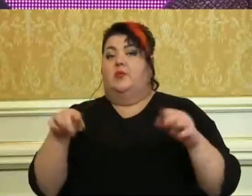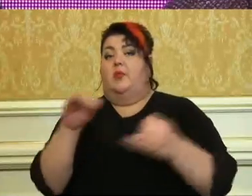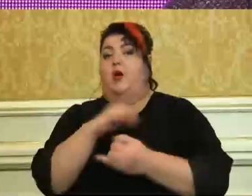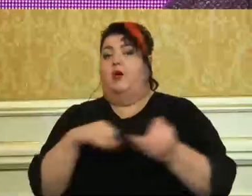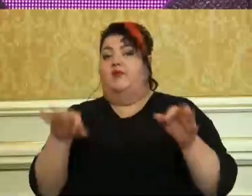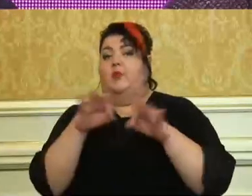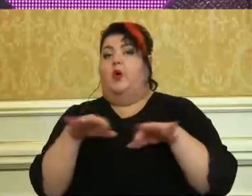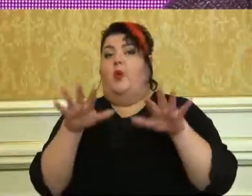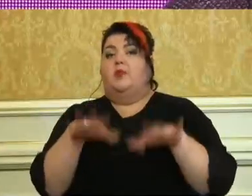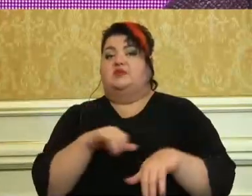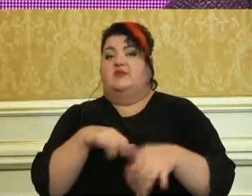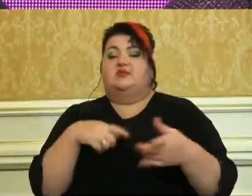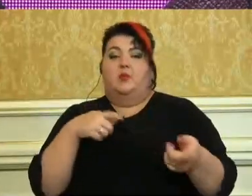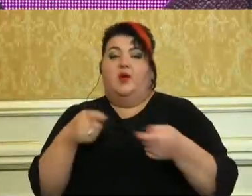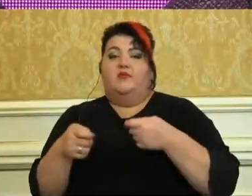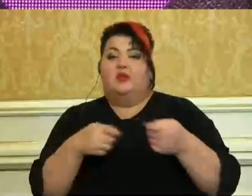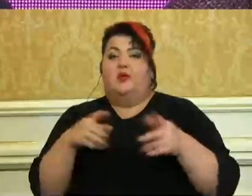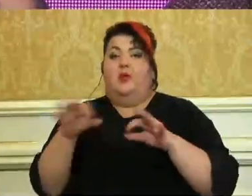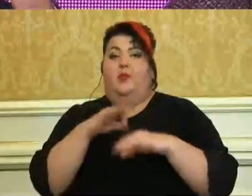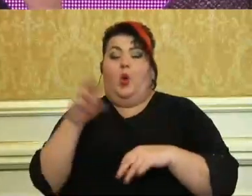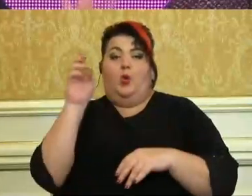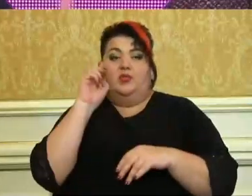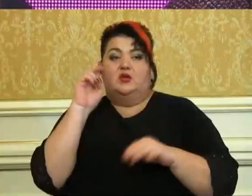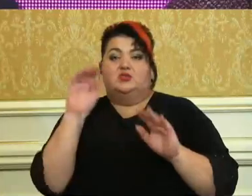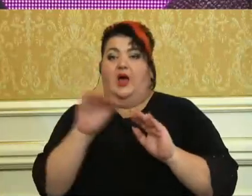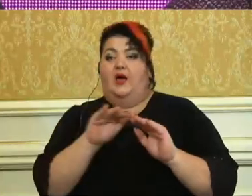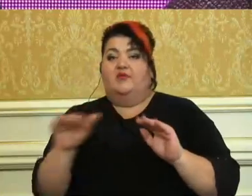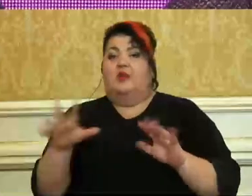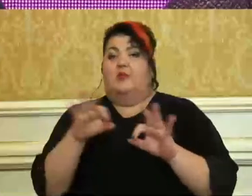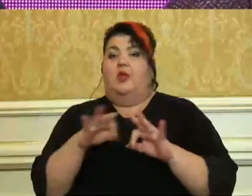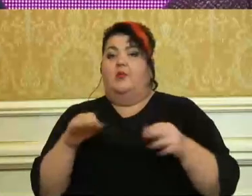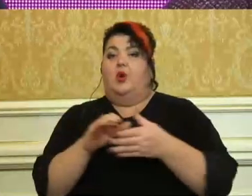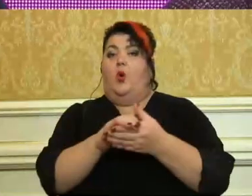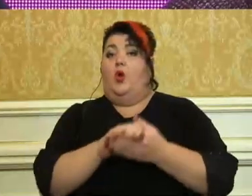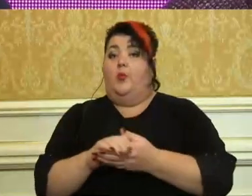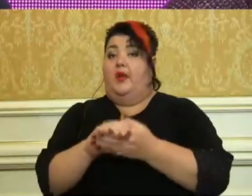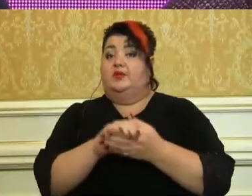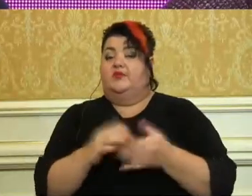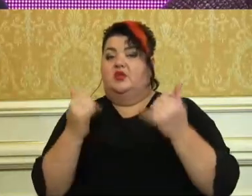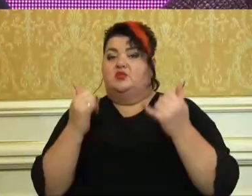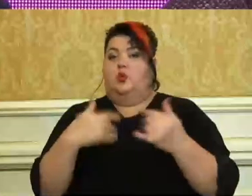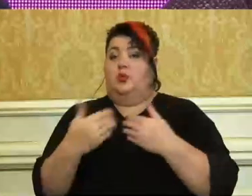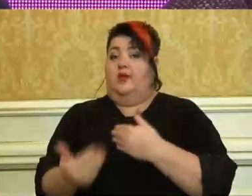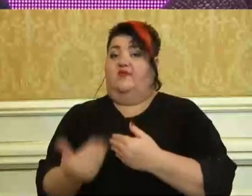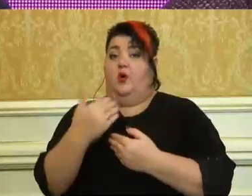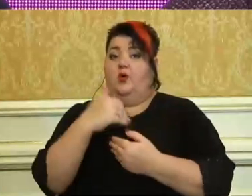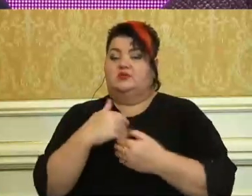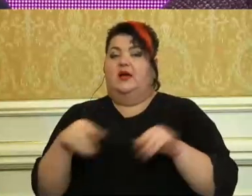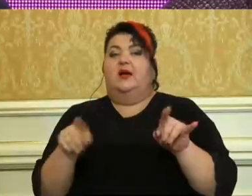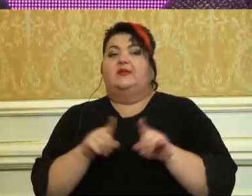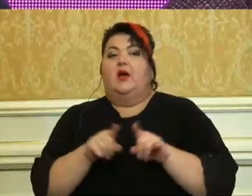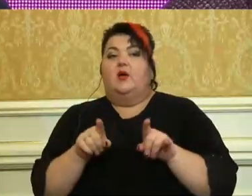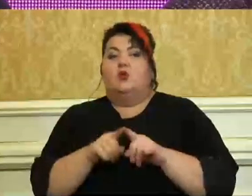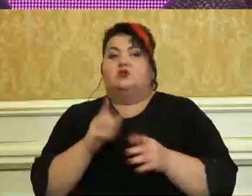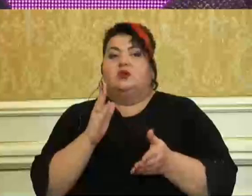give a floor to the representatives of the other sectors. We've been talking to the self-governments about cooperative level. And today we have a